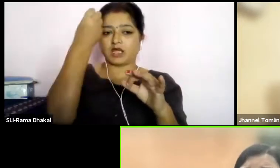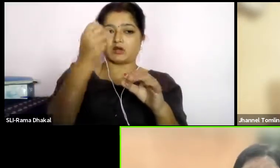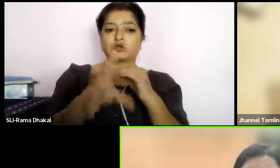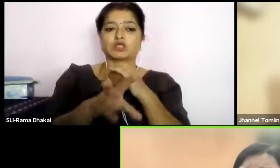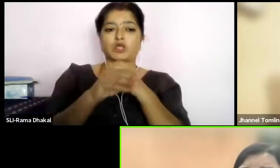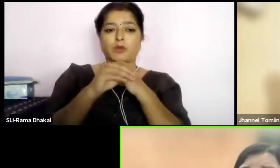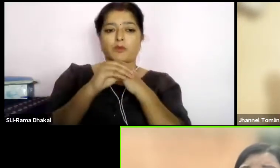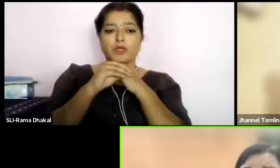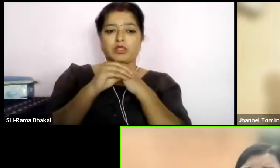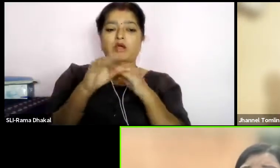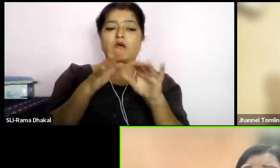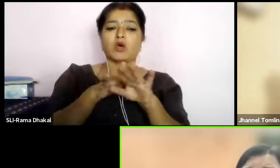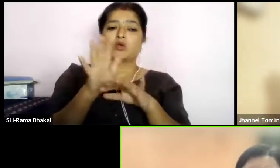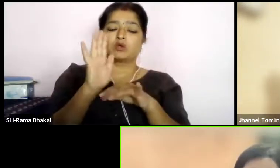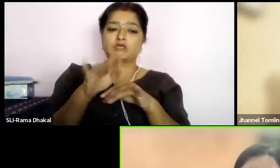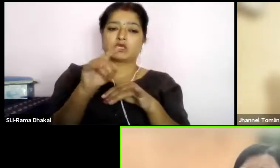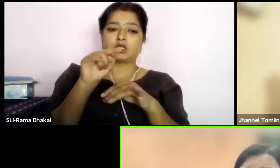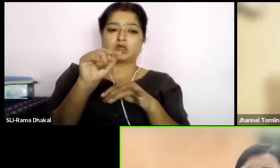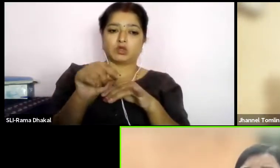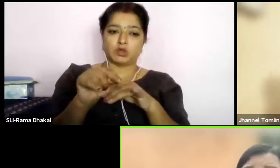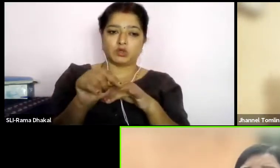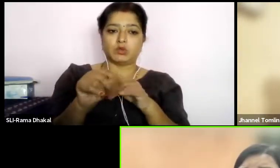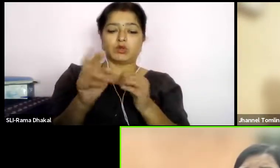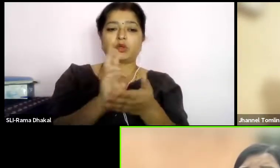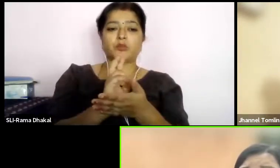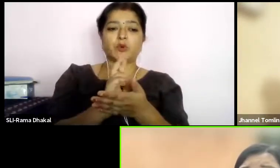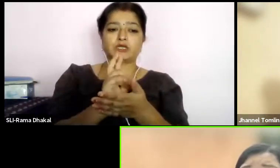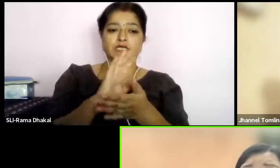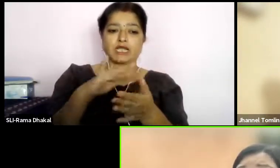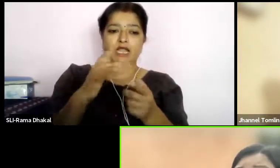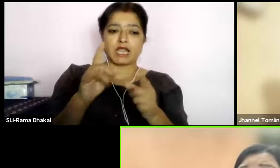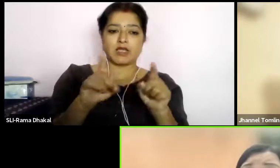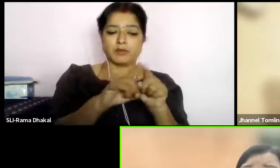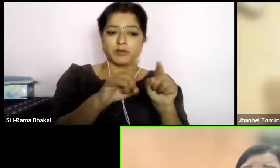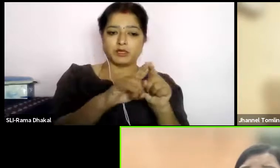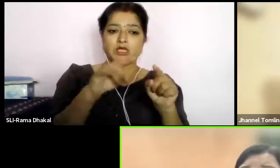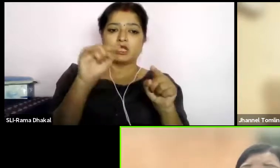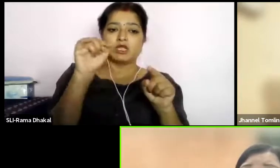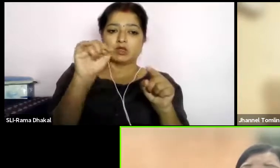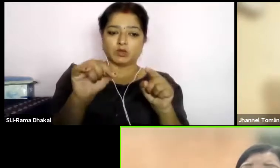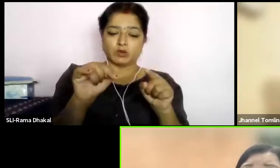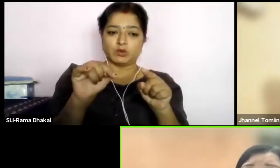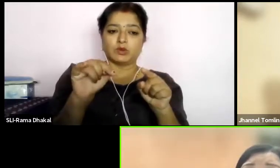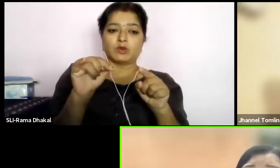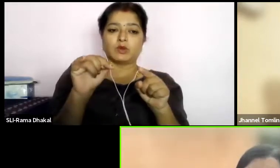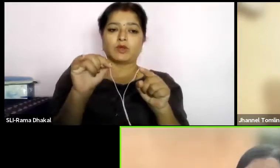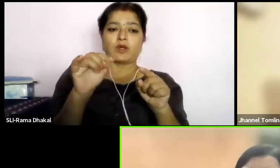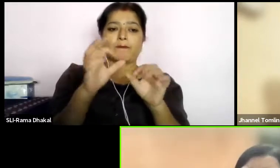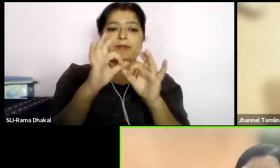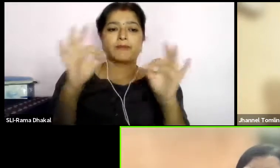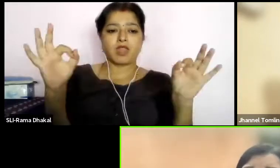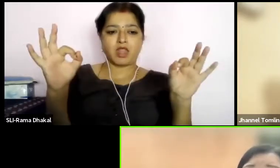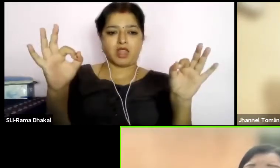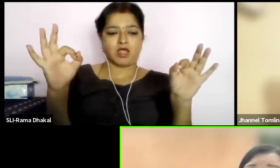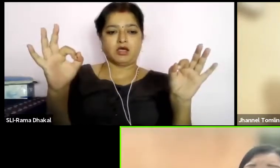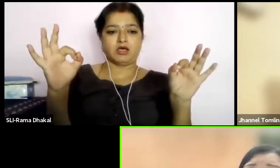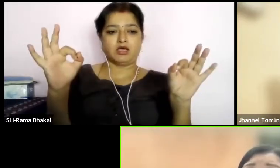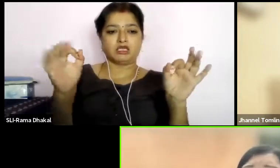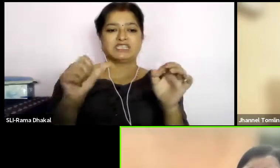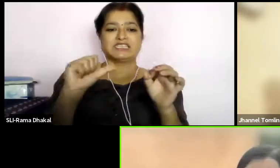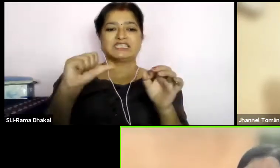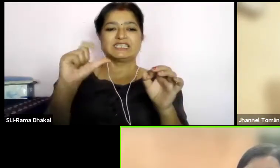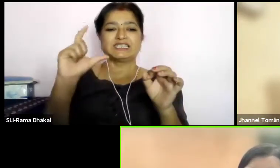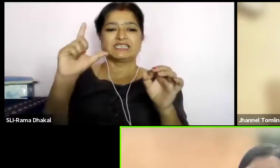like the UNFCCC, the CBD, the UNGA, and other international instruments are required. This is what